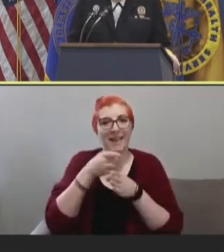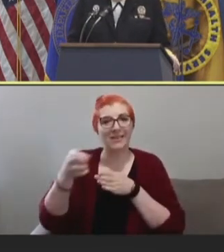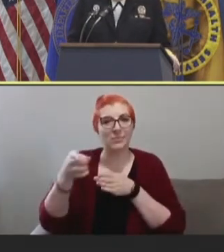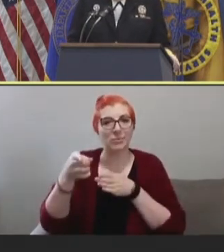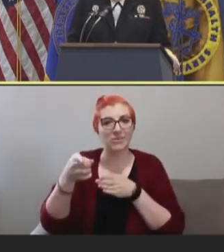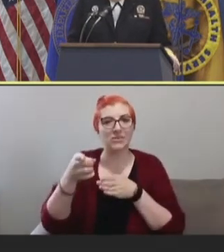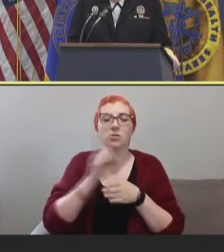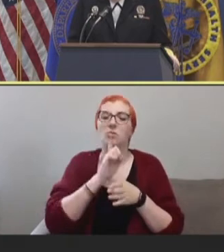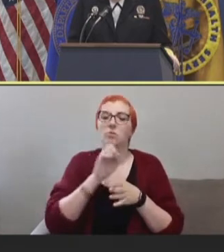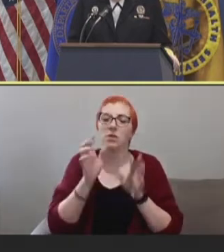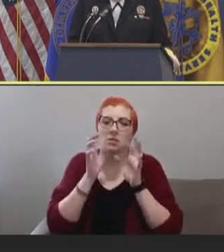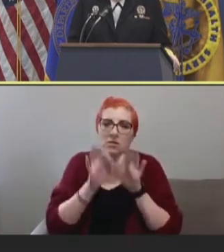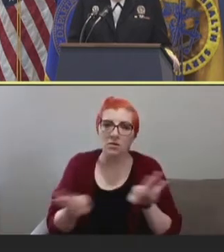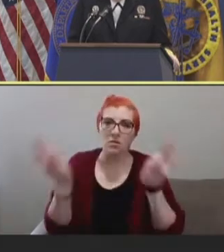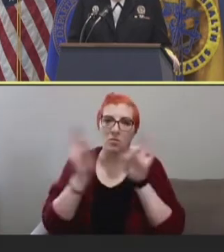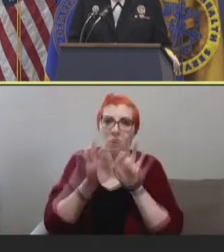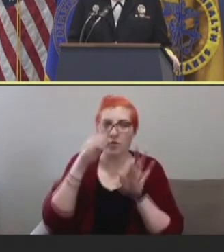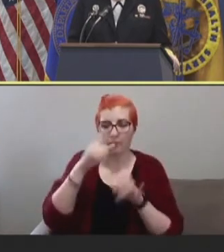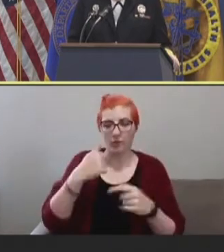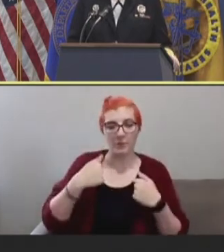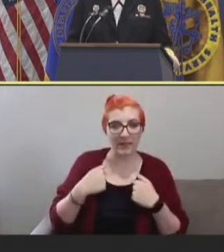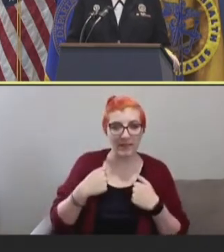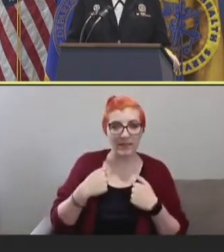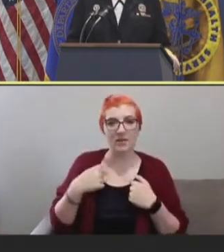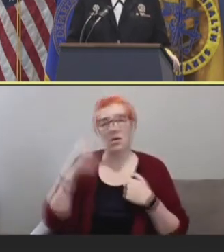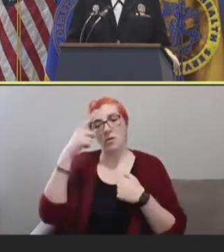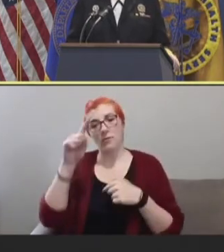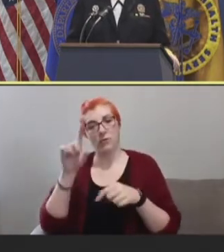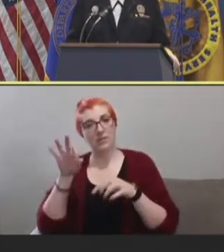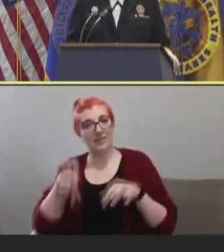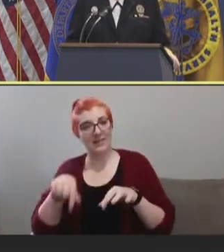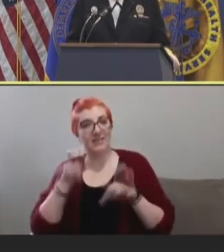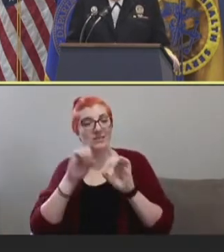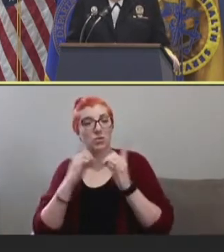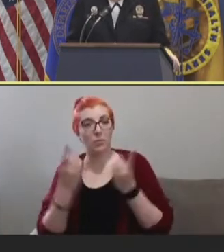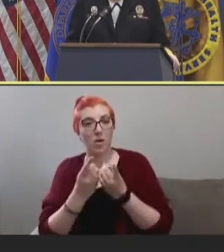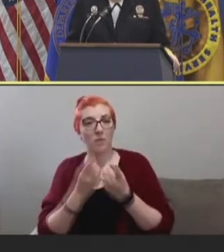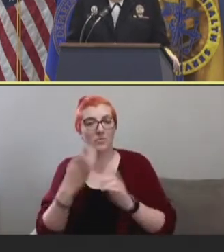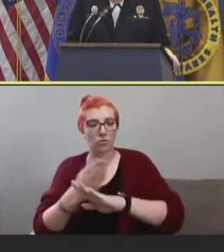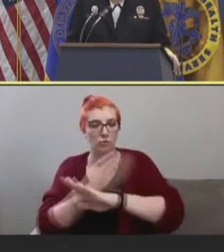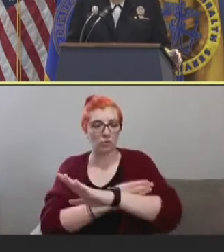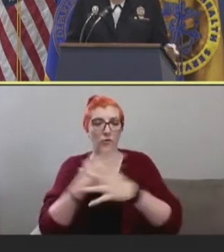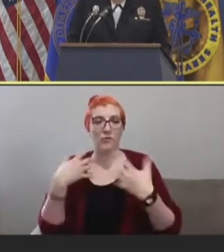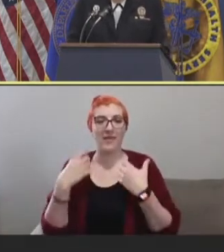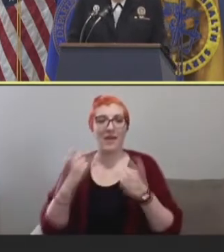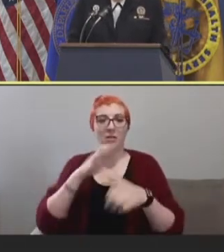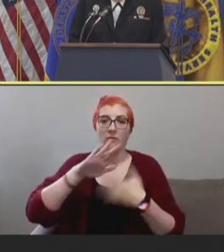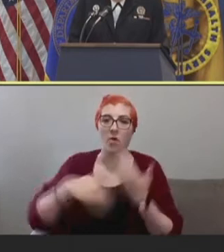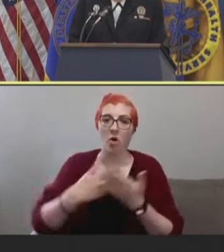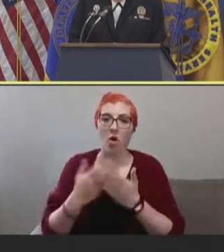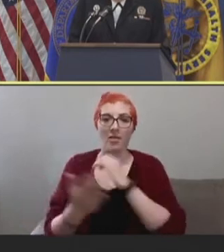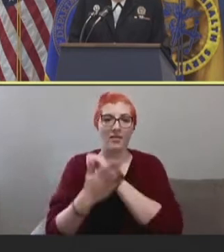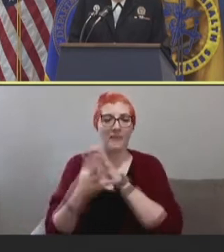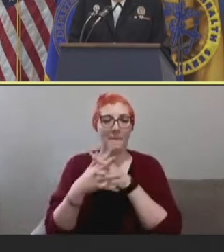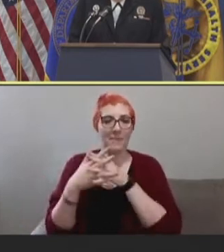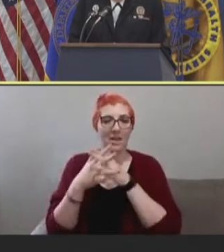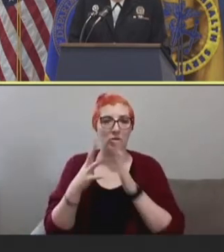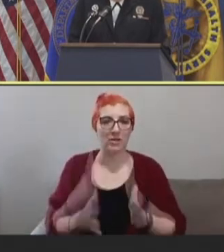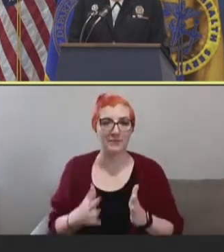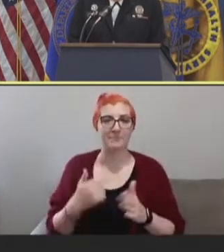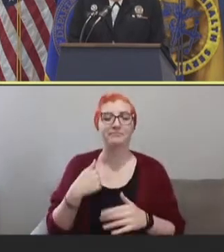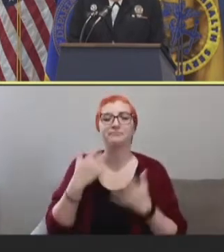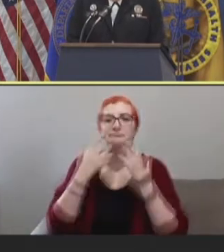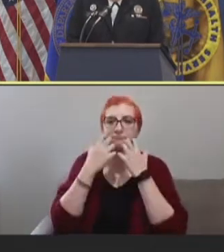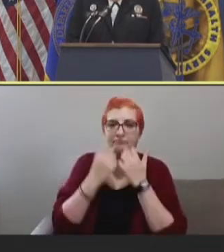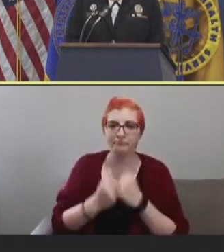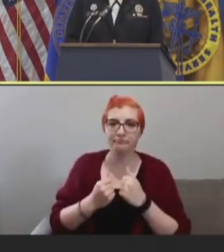me and the work of this department to improve the health of all Americans. I value the expertise on the NVAC and know that you